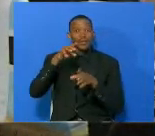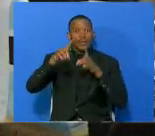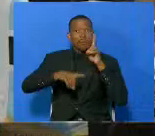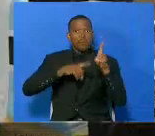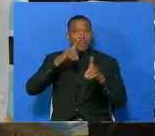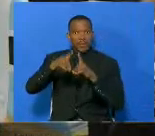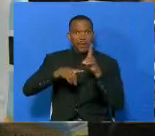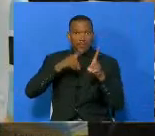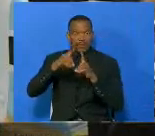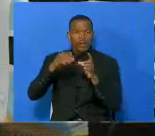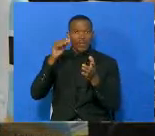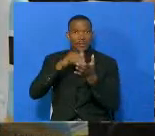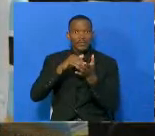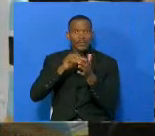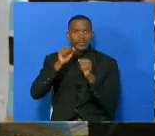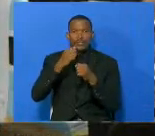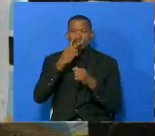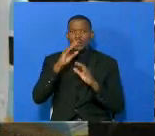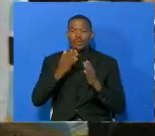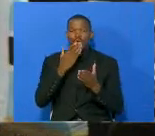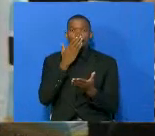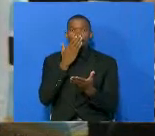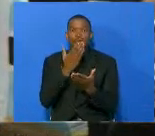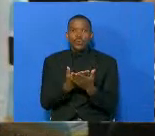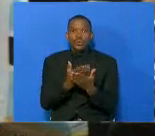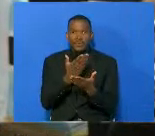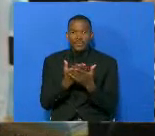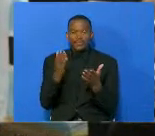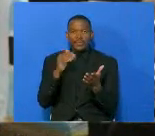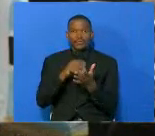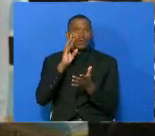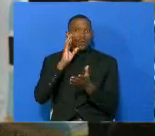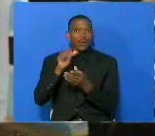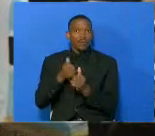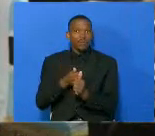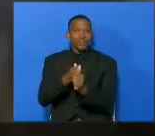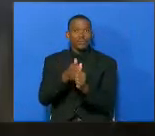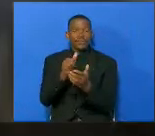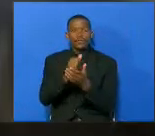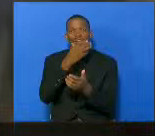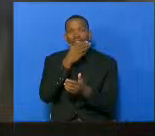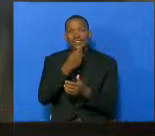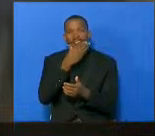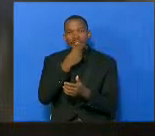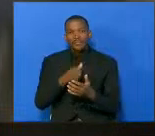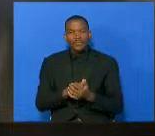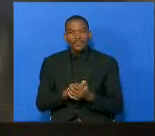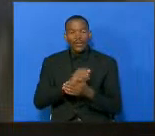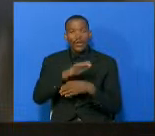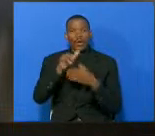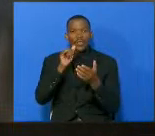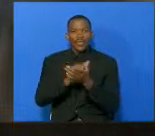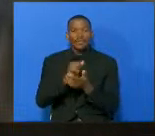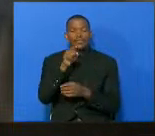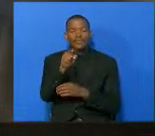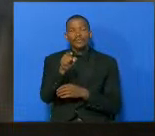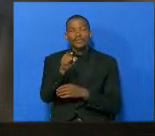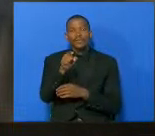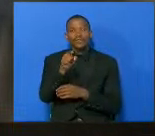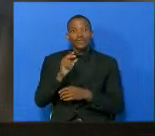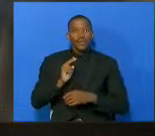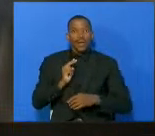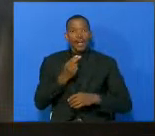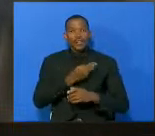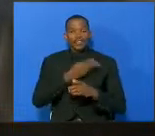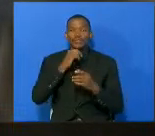people can travel and our goods will follow them much easier. It's an asset so valuable to us, not